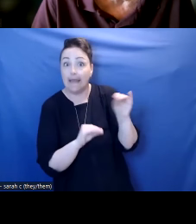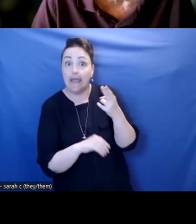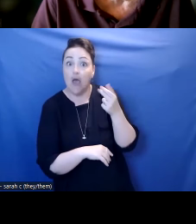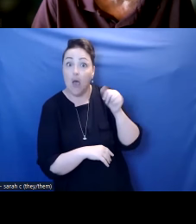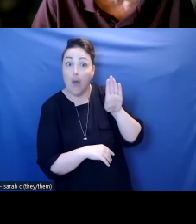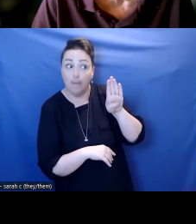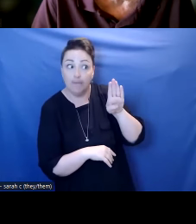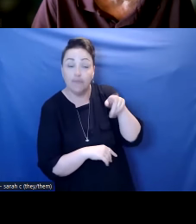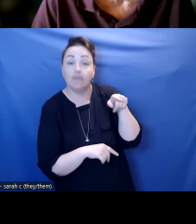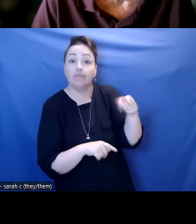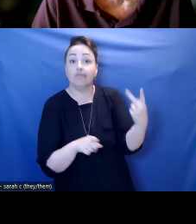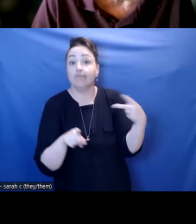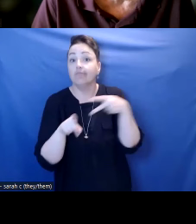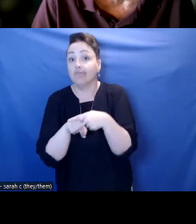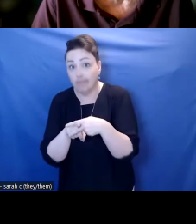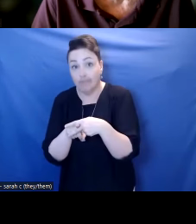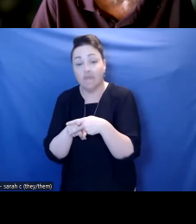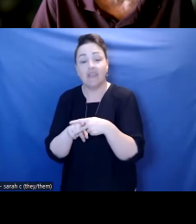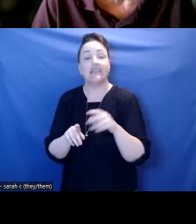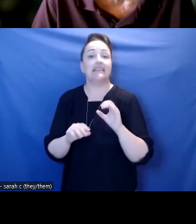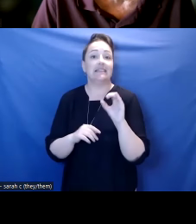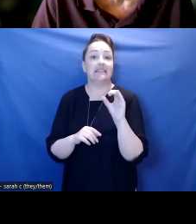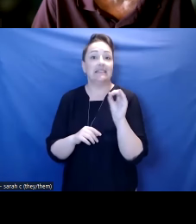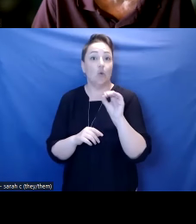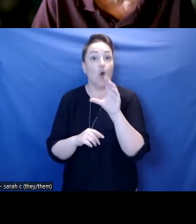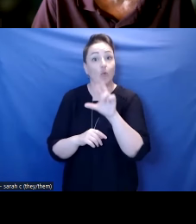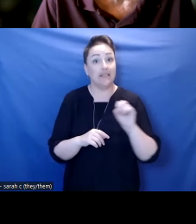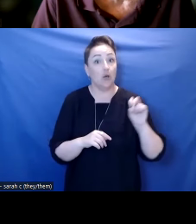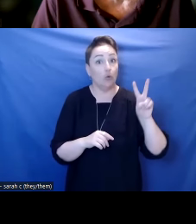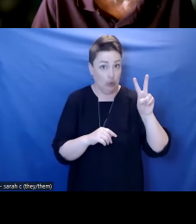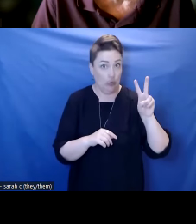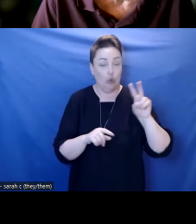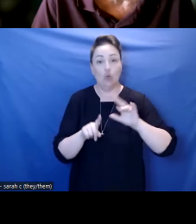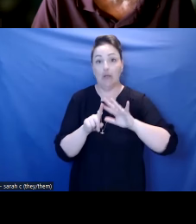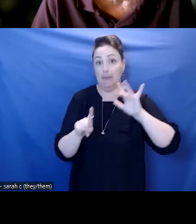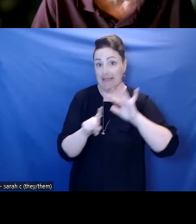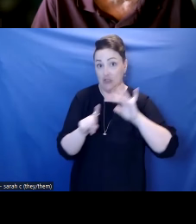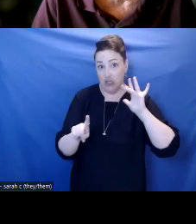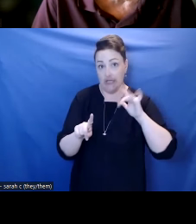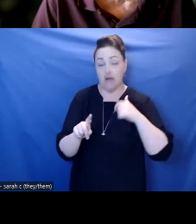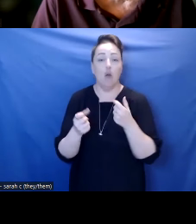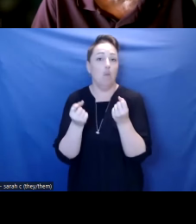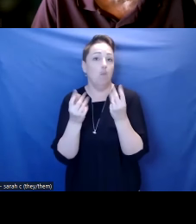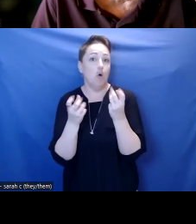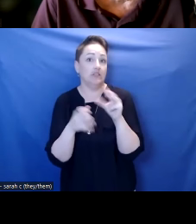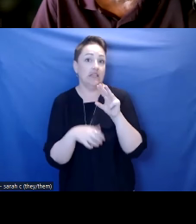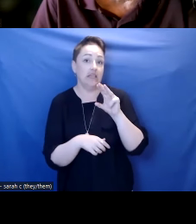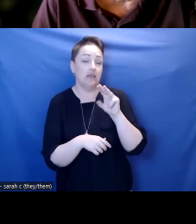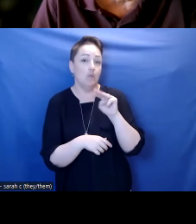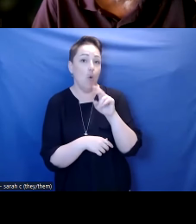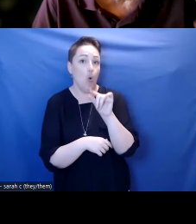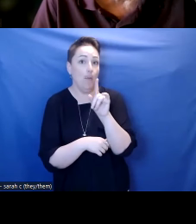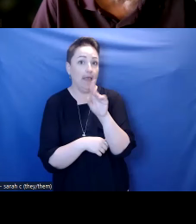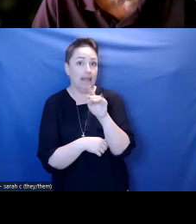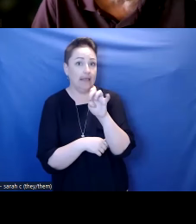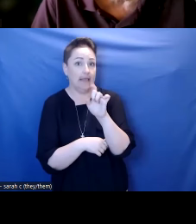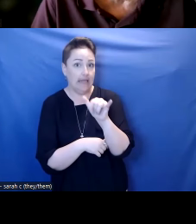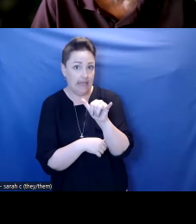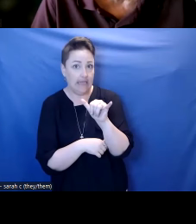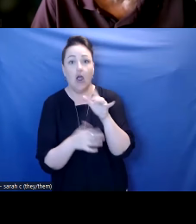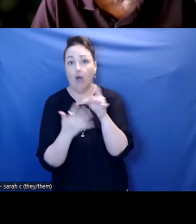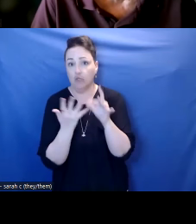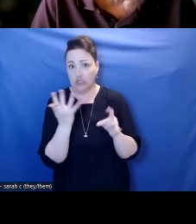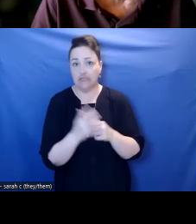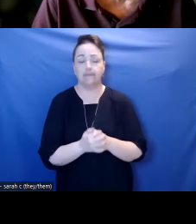emission multi-mobility options, as well as especially micro-mobility. So back in the day when we